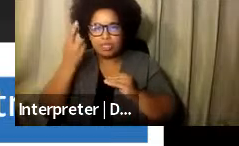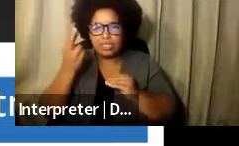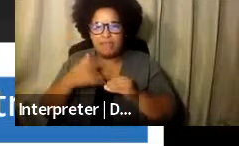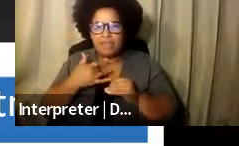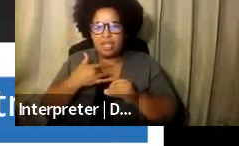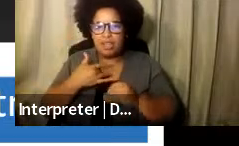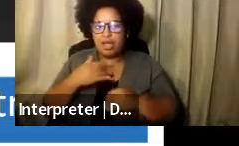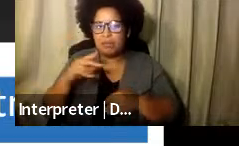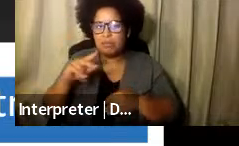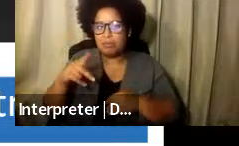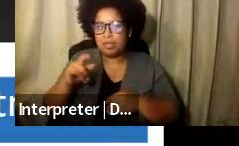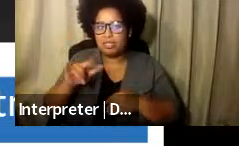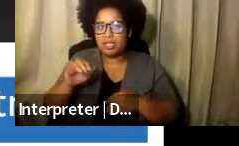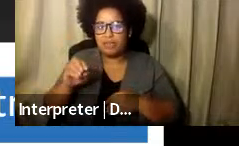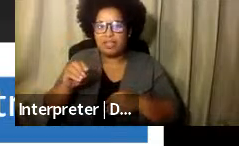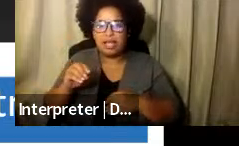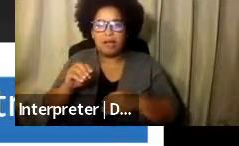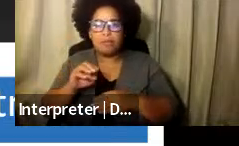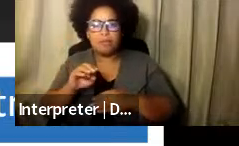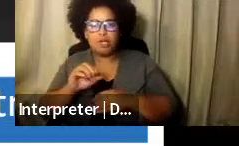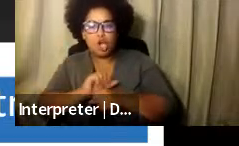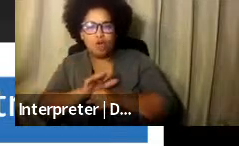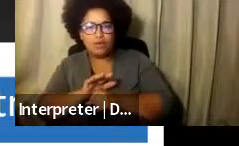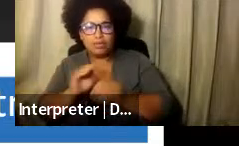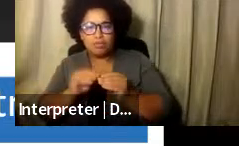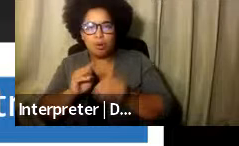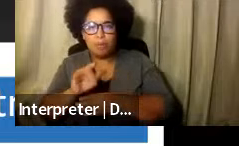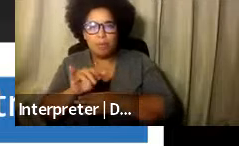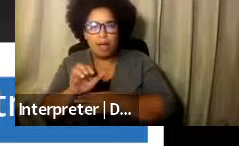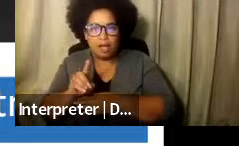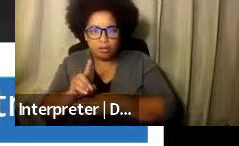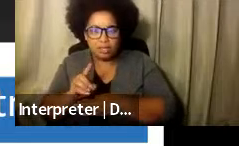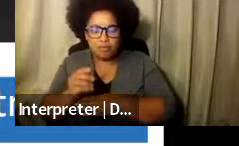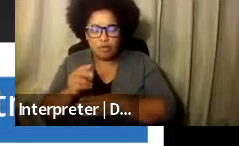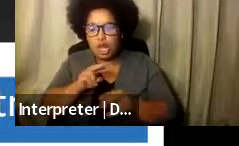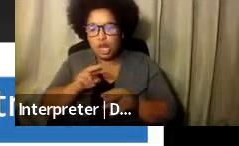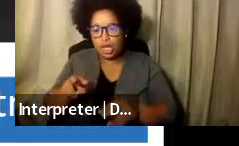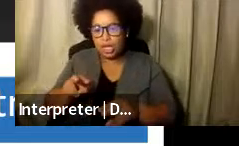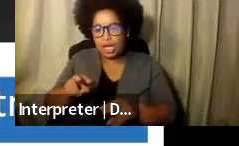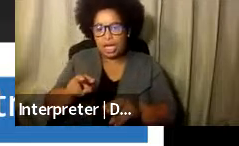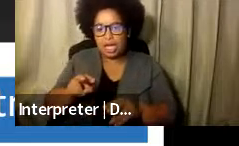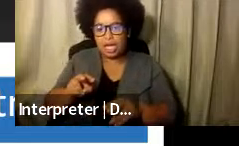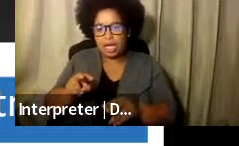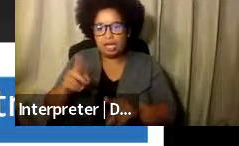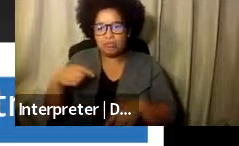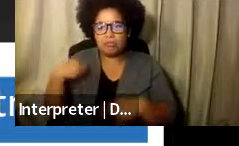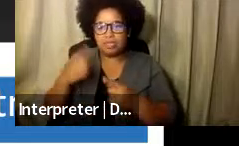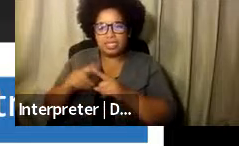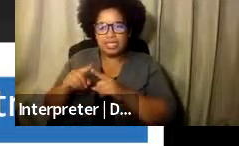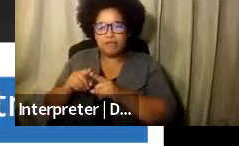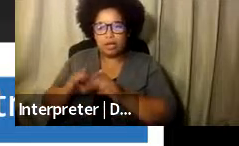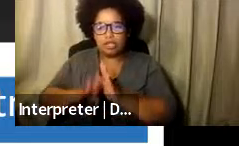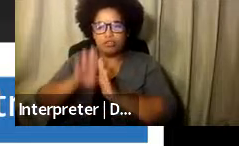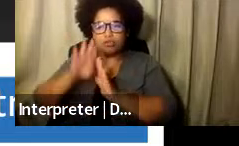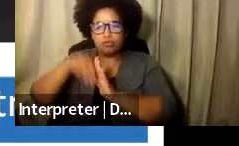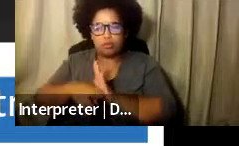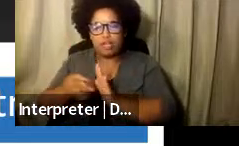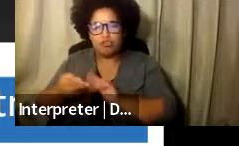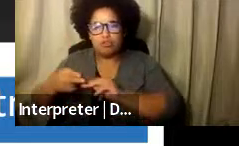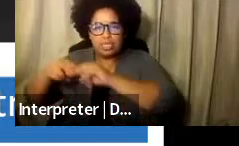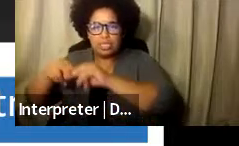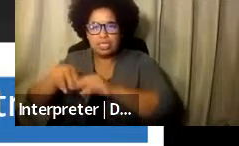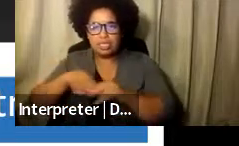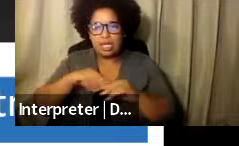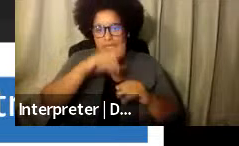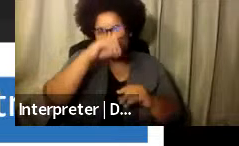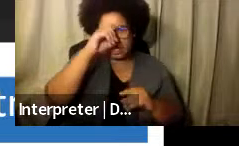mild, or that COVID is milder. If we look over the course of the different surges, and only comparing summer to summer and winter